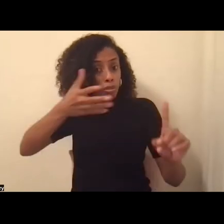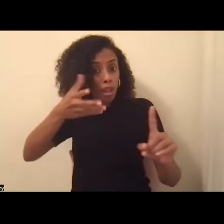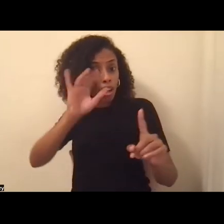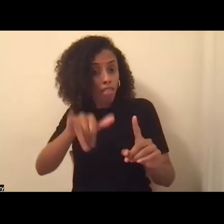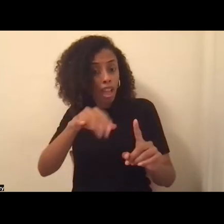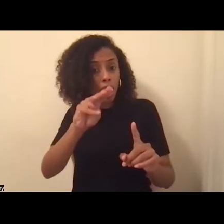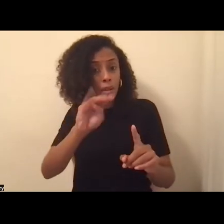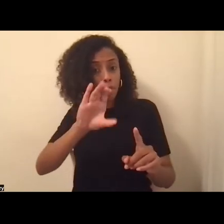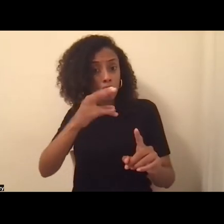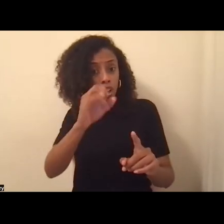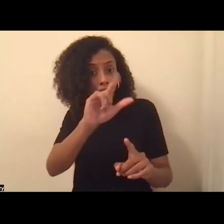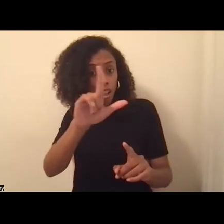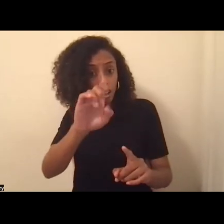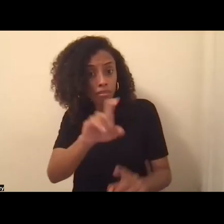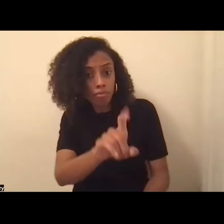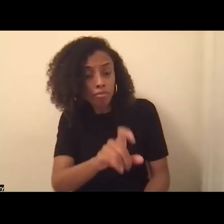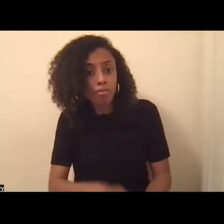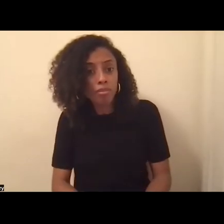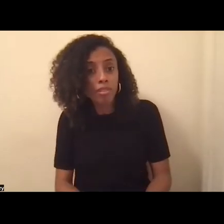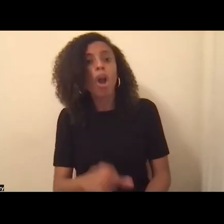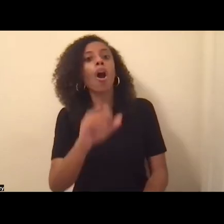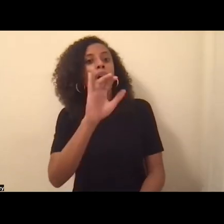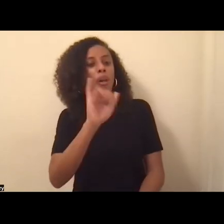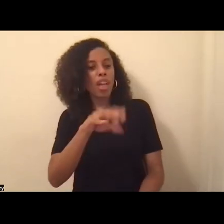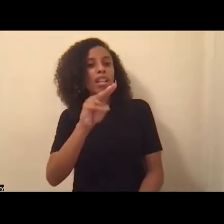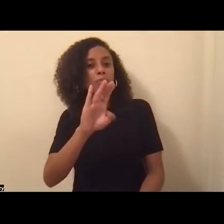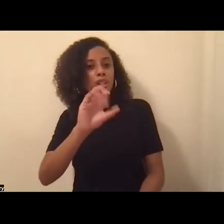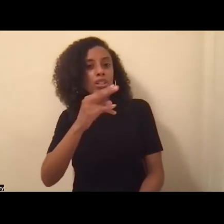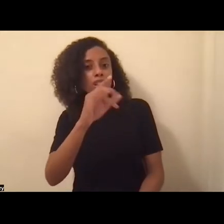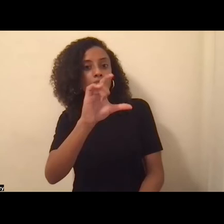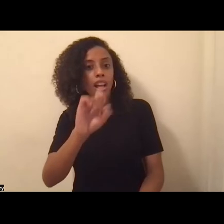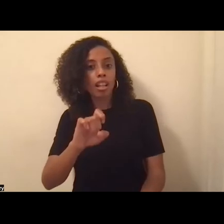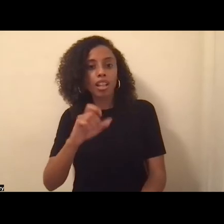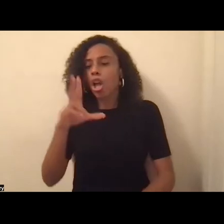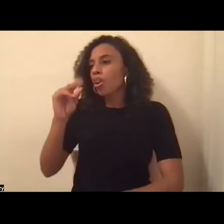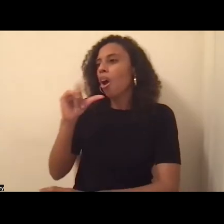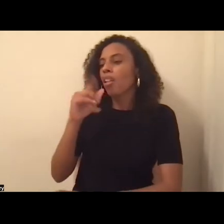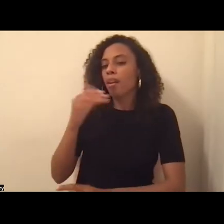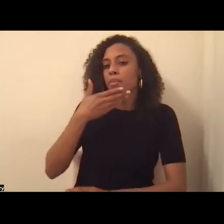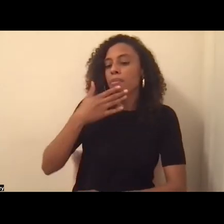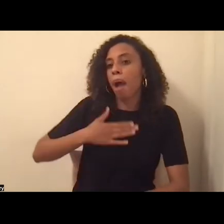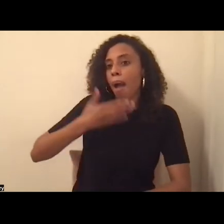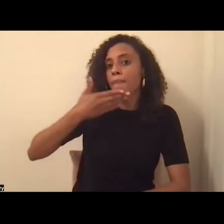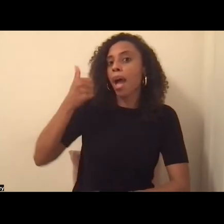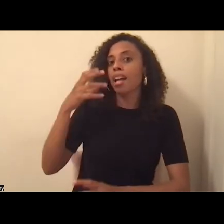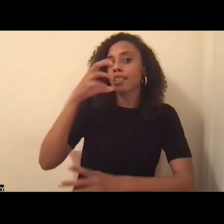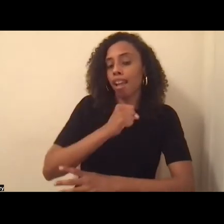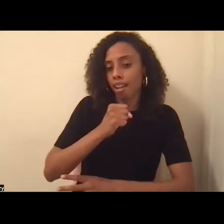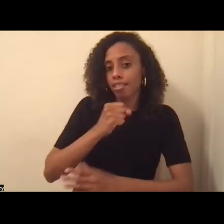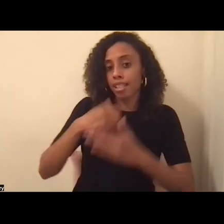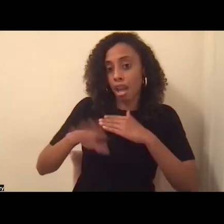Michelle? Oh, that's Michelle. No, but that was just my best guess because that's the same in my family, my Colombian